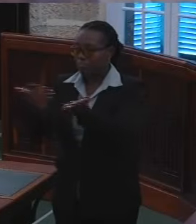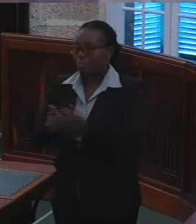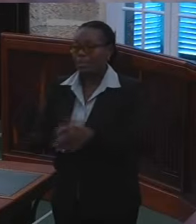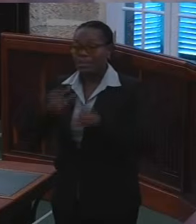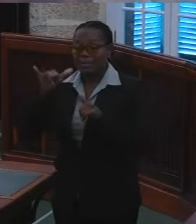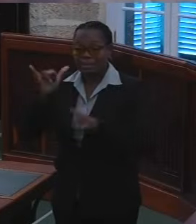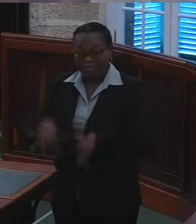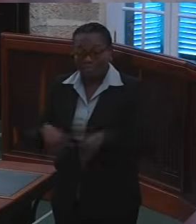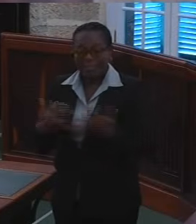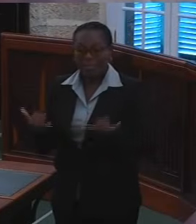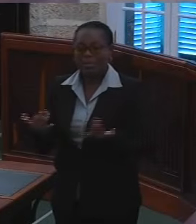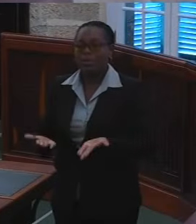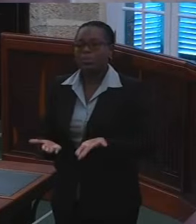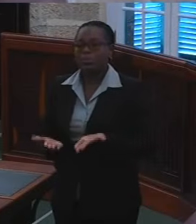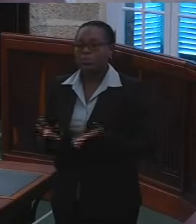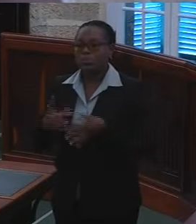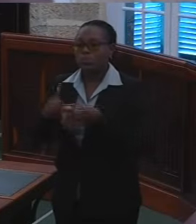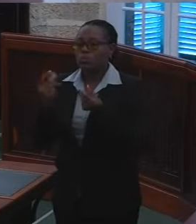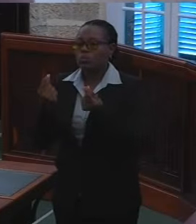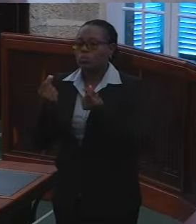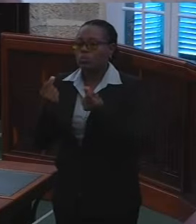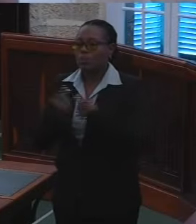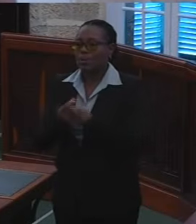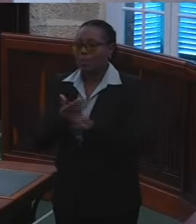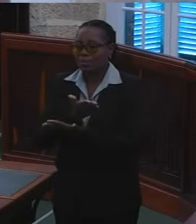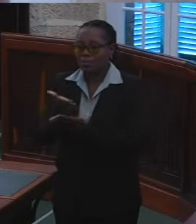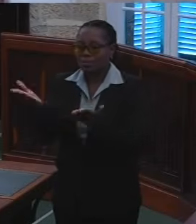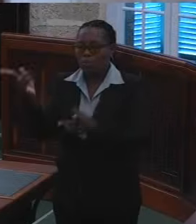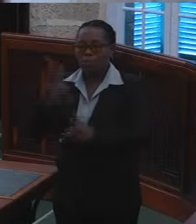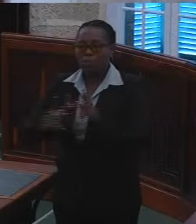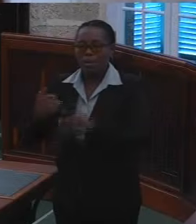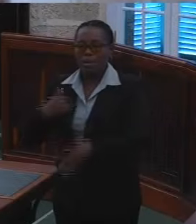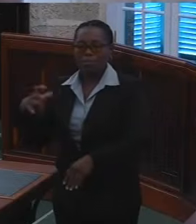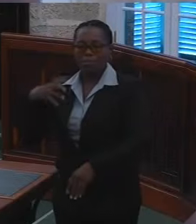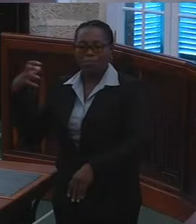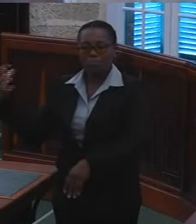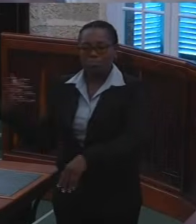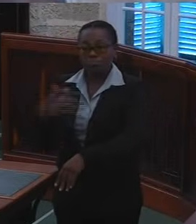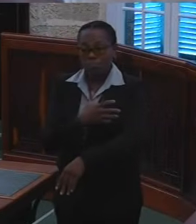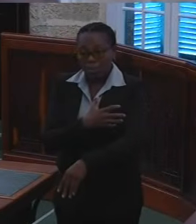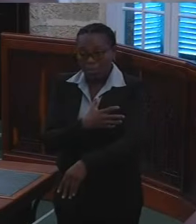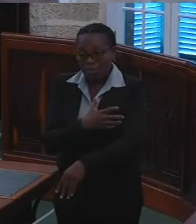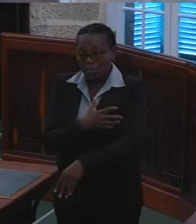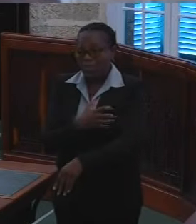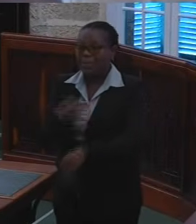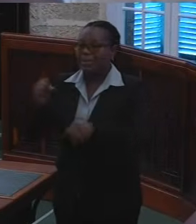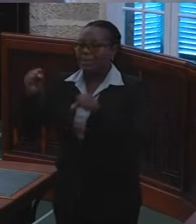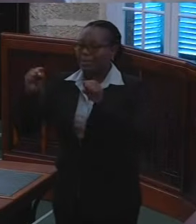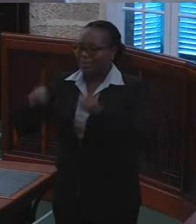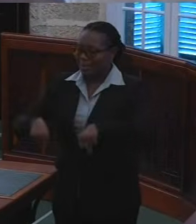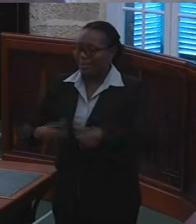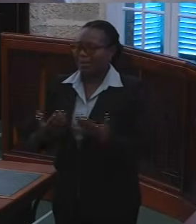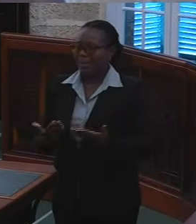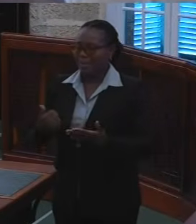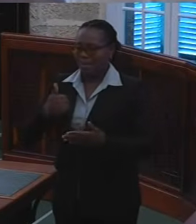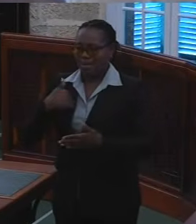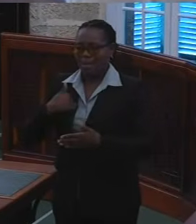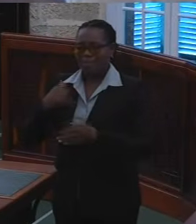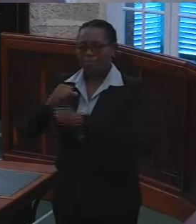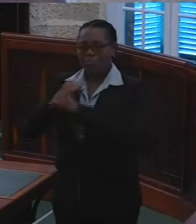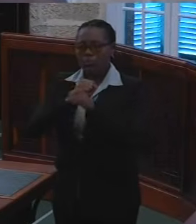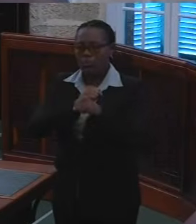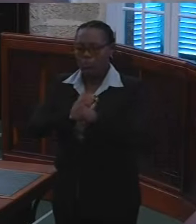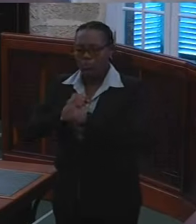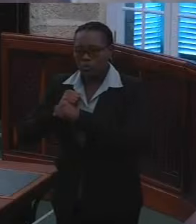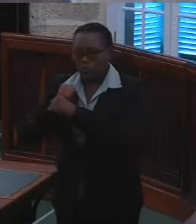now seek to ensure that those persons are empowered and that they have the security to be able